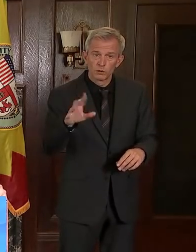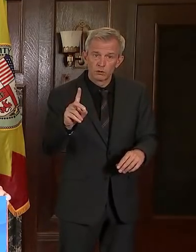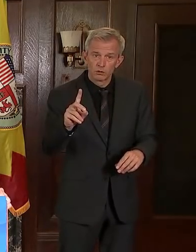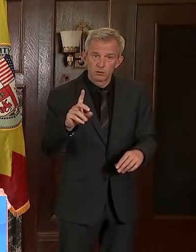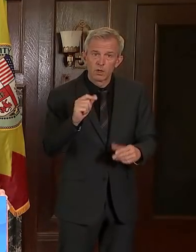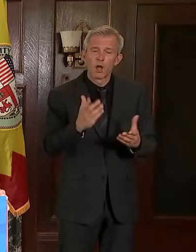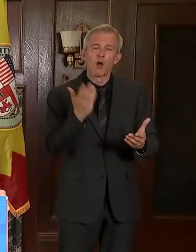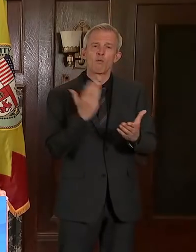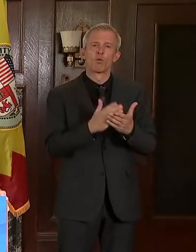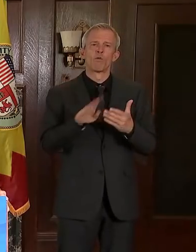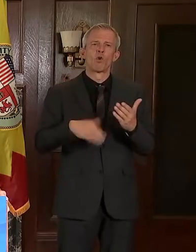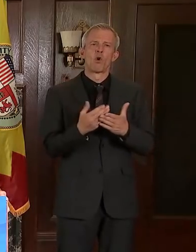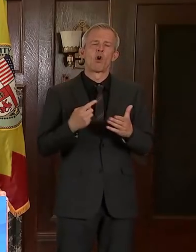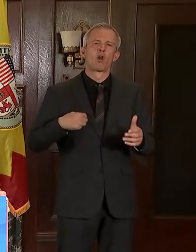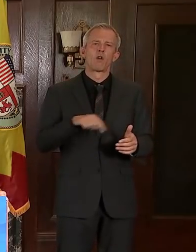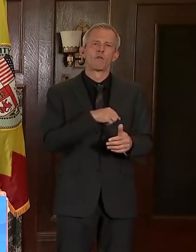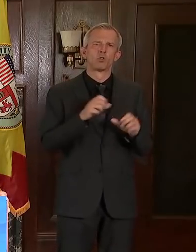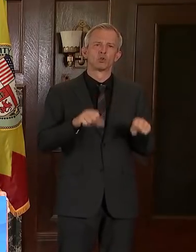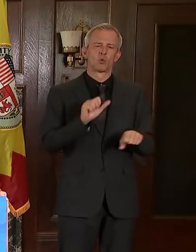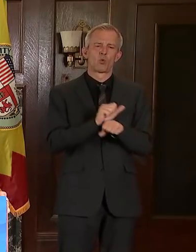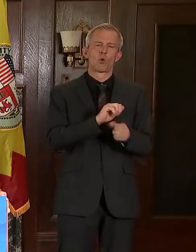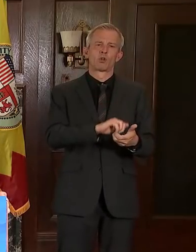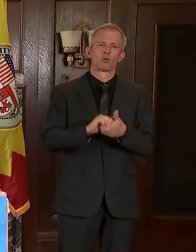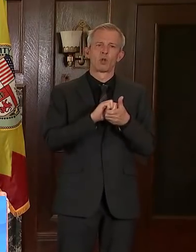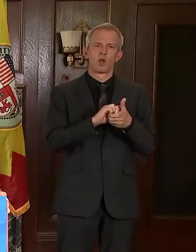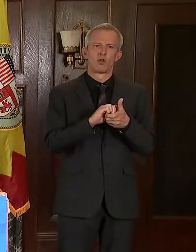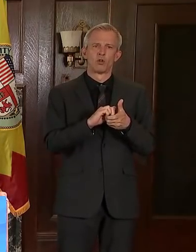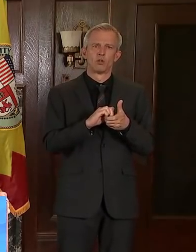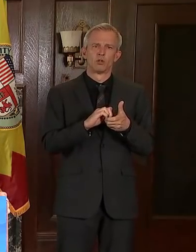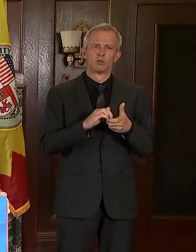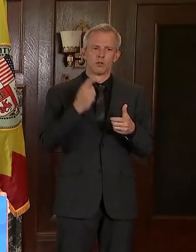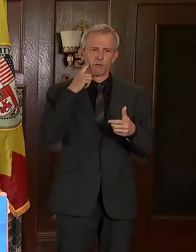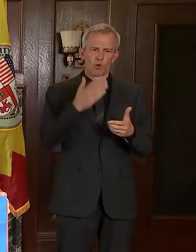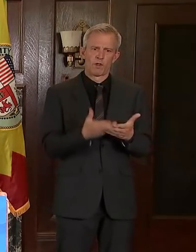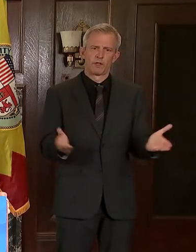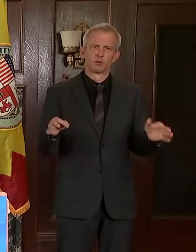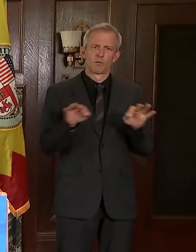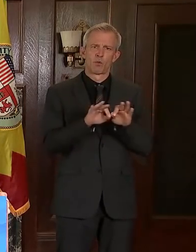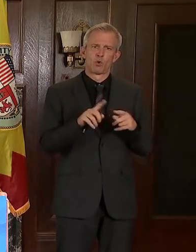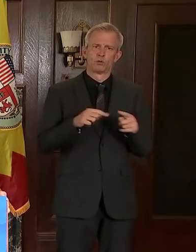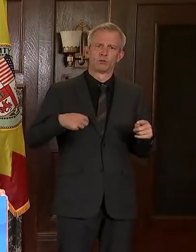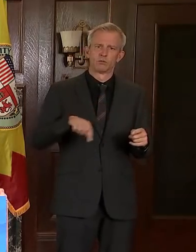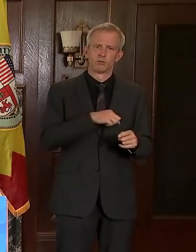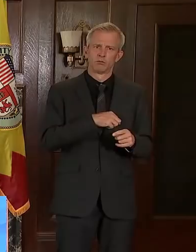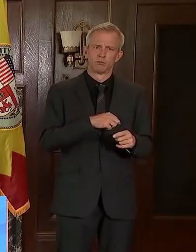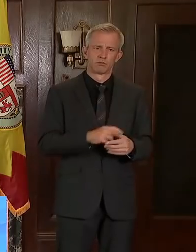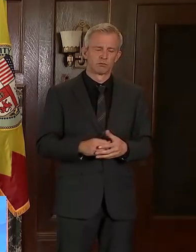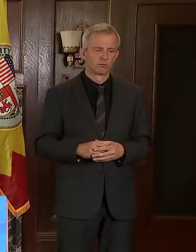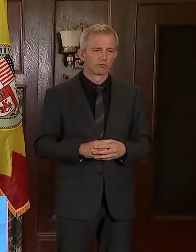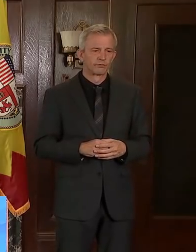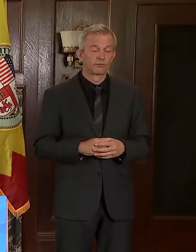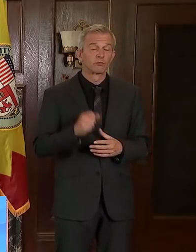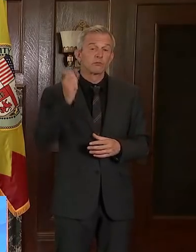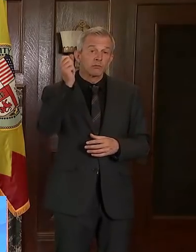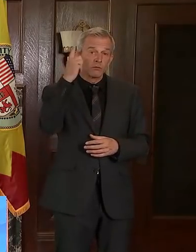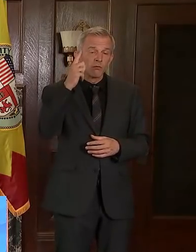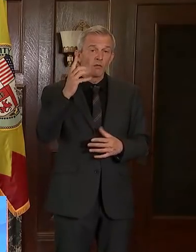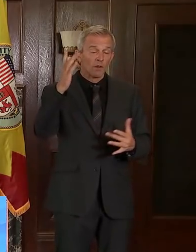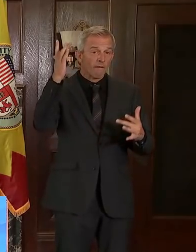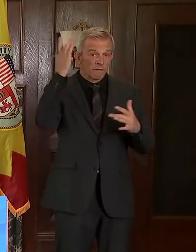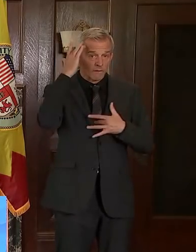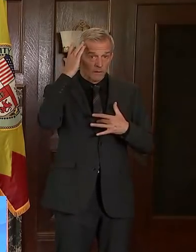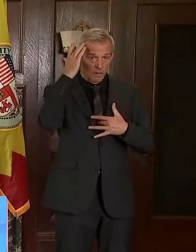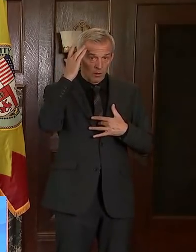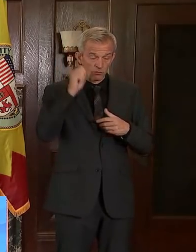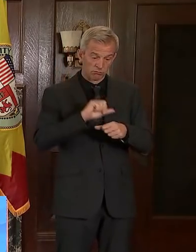to some of those things that were important to us and essential to our lives. This virus continues